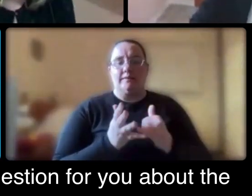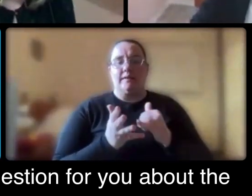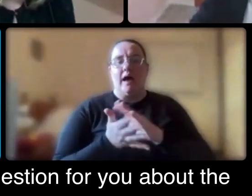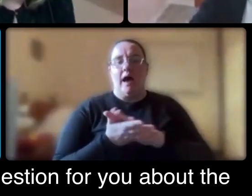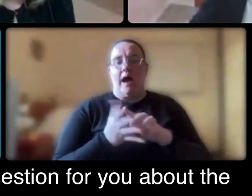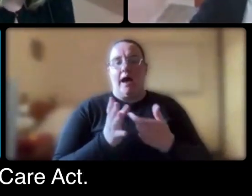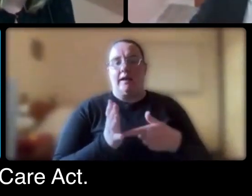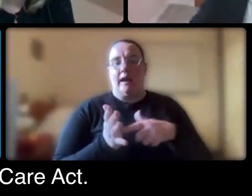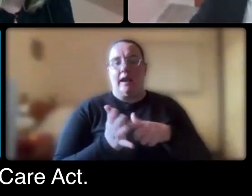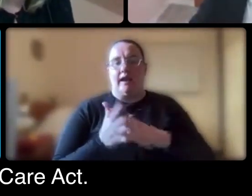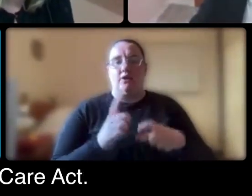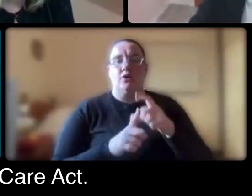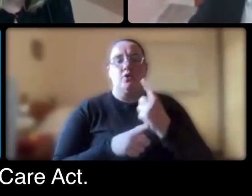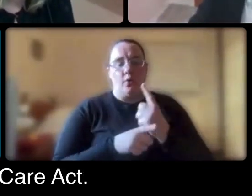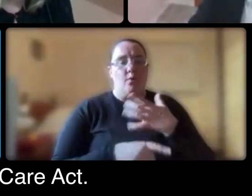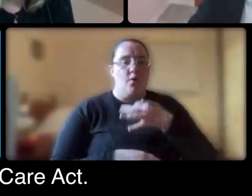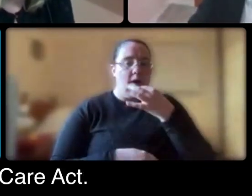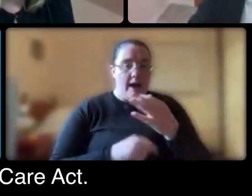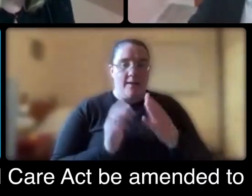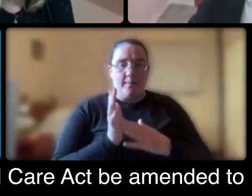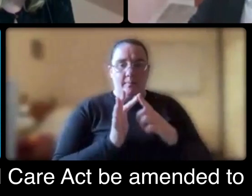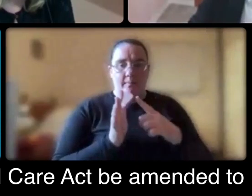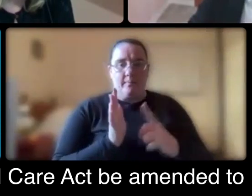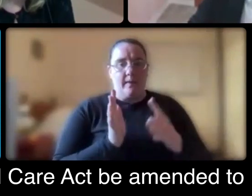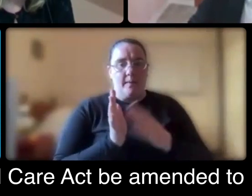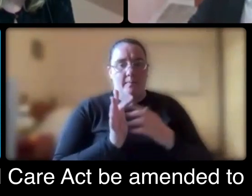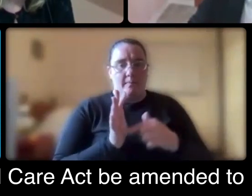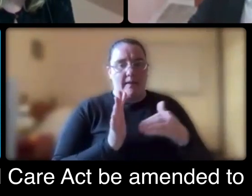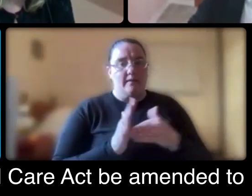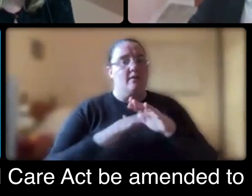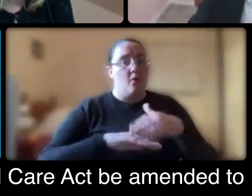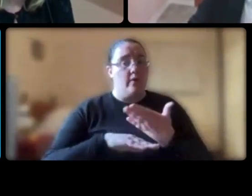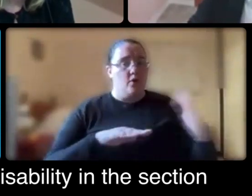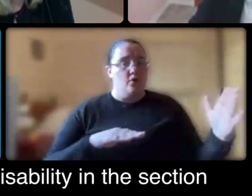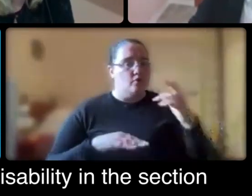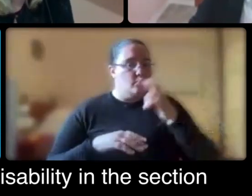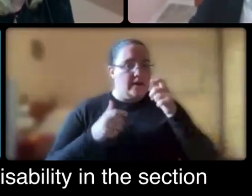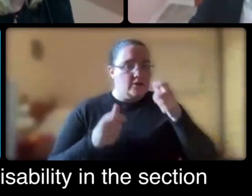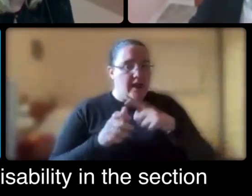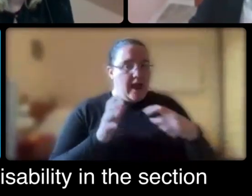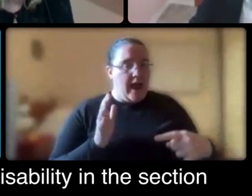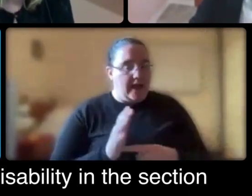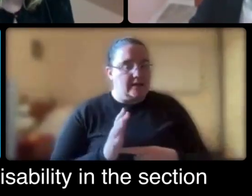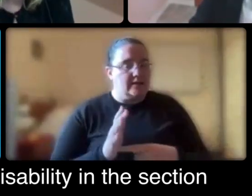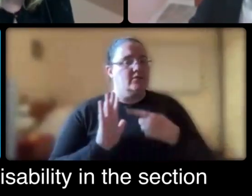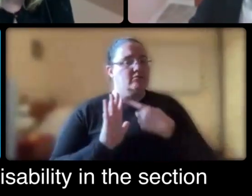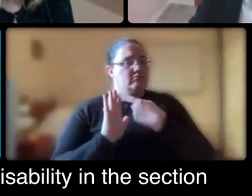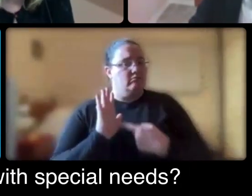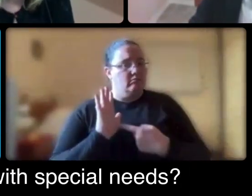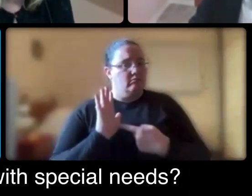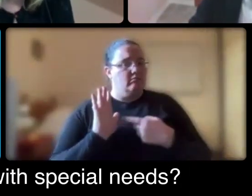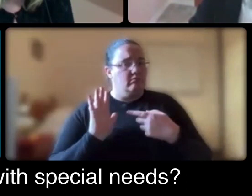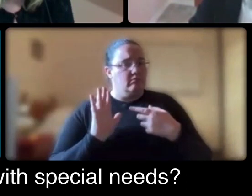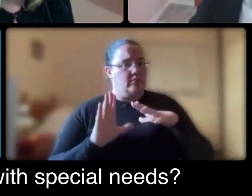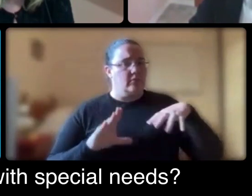question for you about the new Aged Care Act. And it's about, will the Aged Care Act be amended to include people with a disability in the